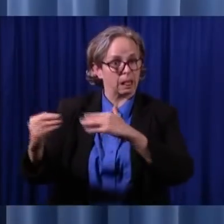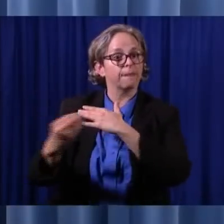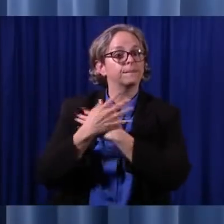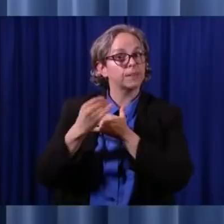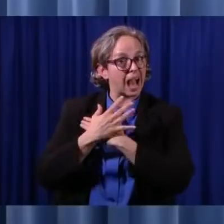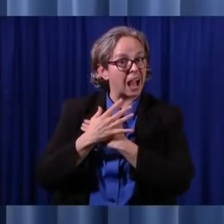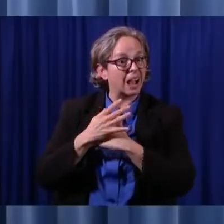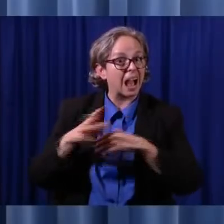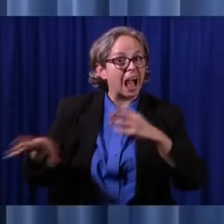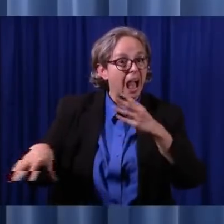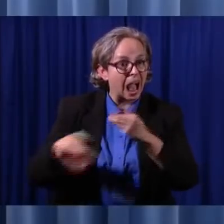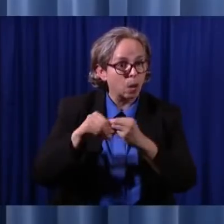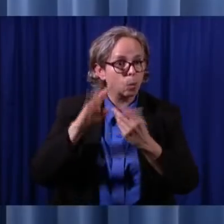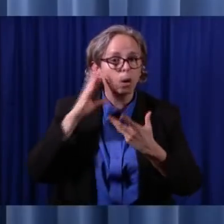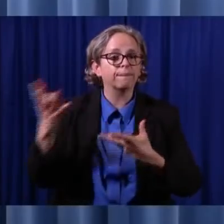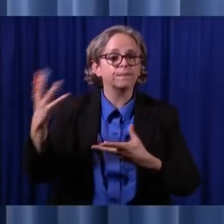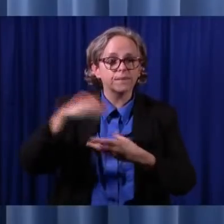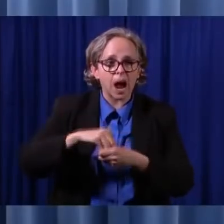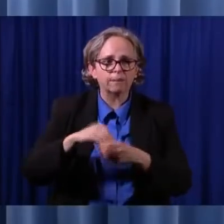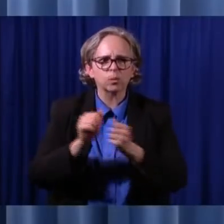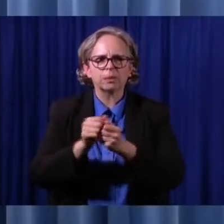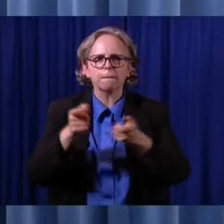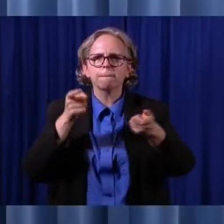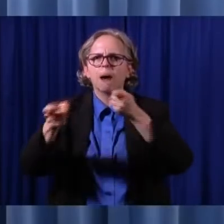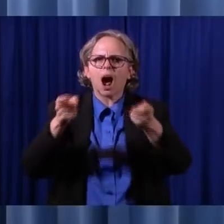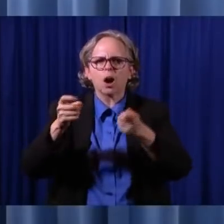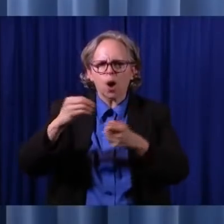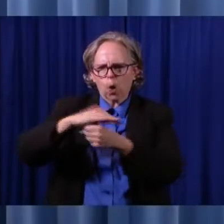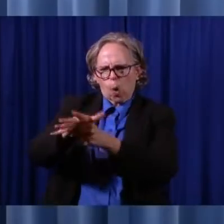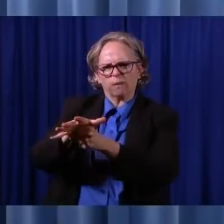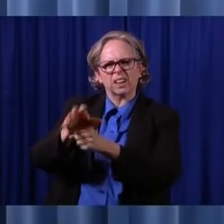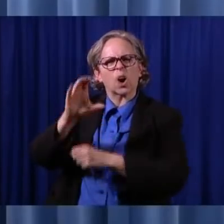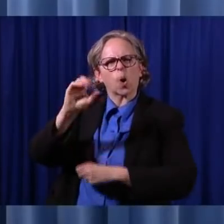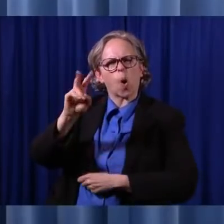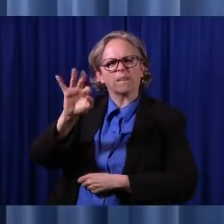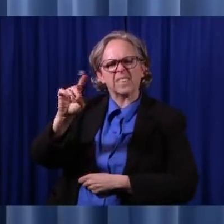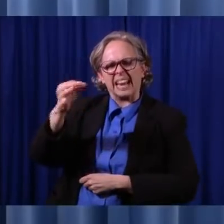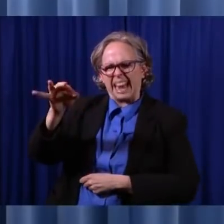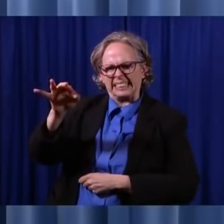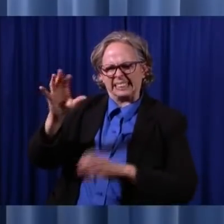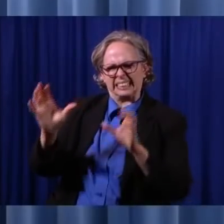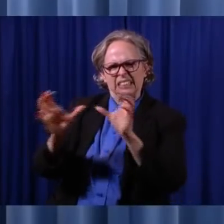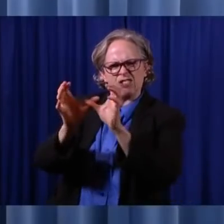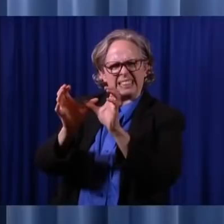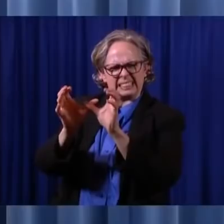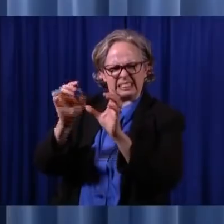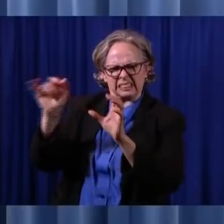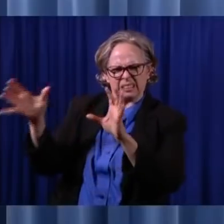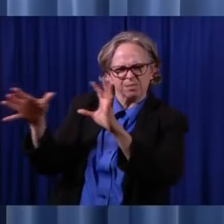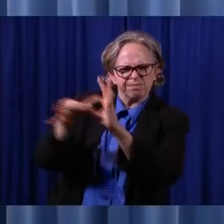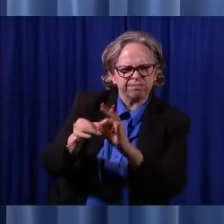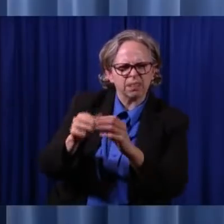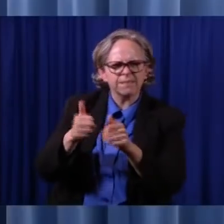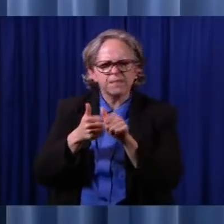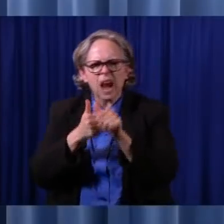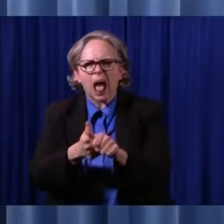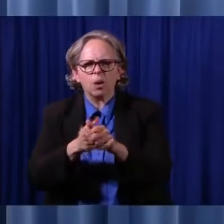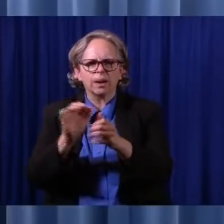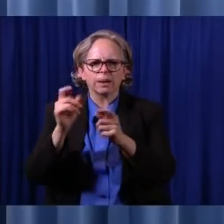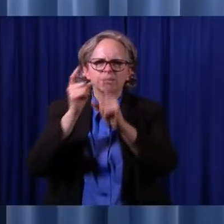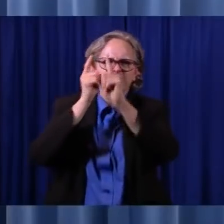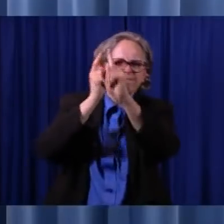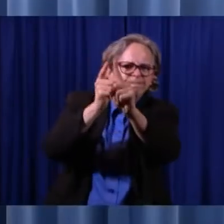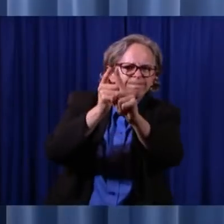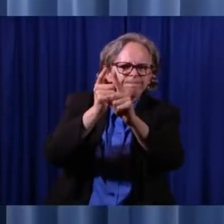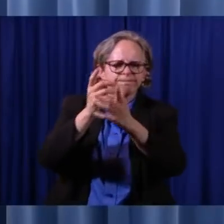crisis while remaining committed to the vision of the department. So I've asked her to step back,